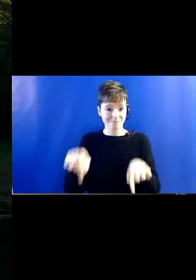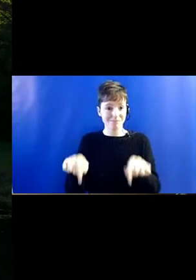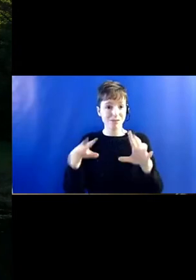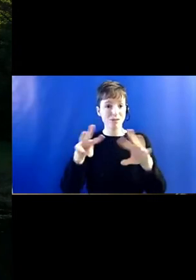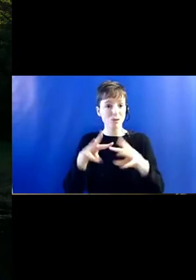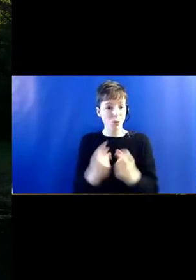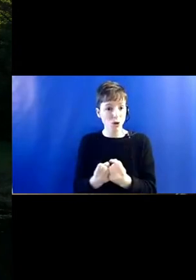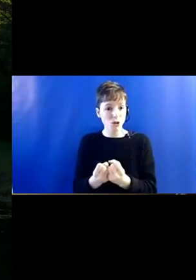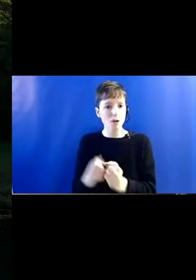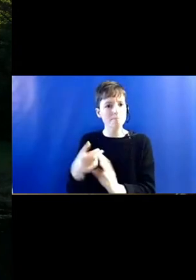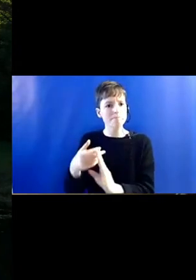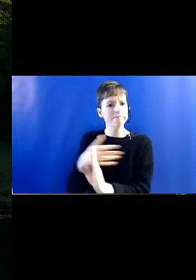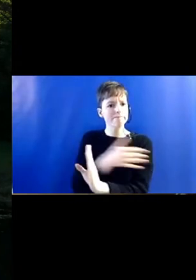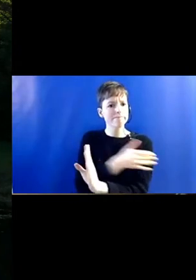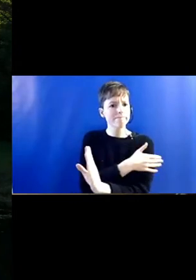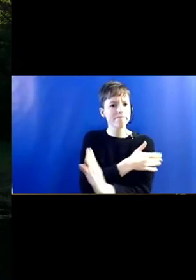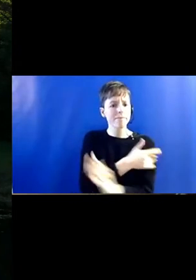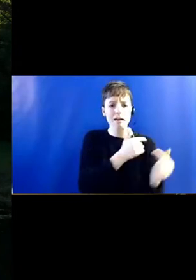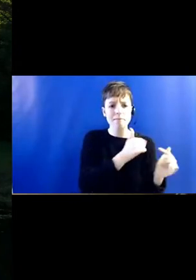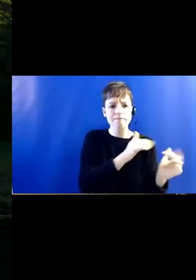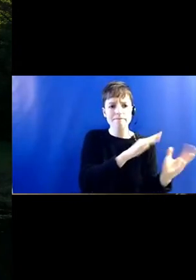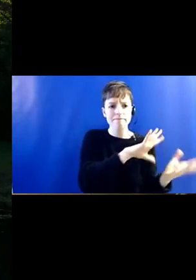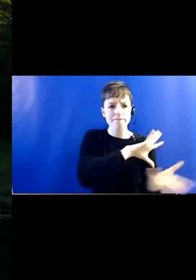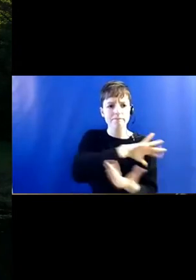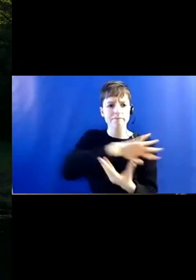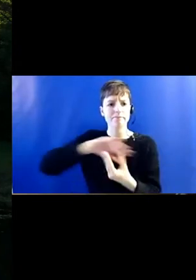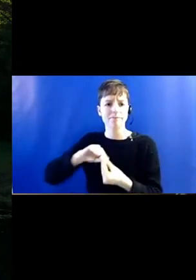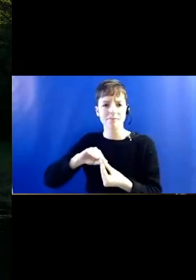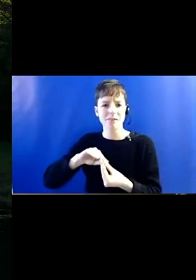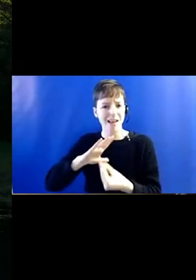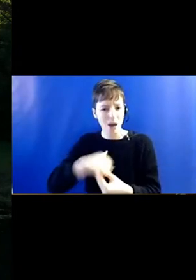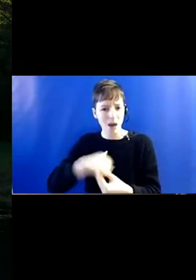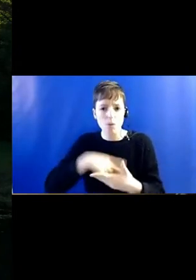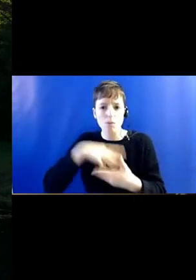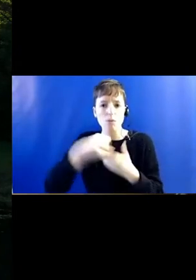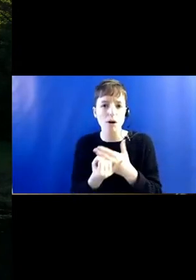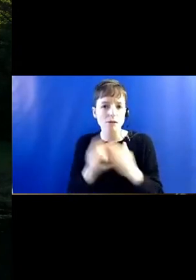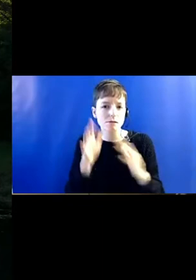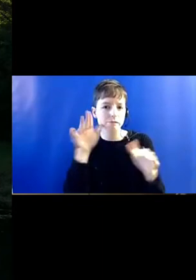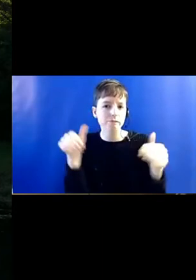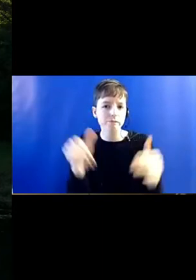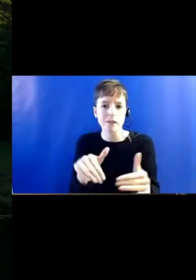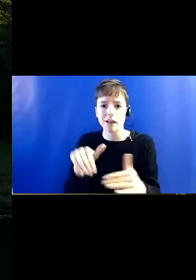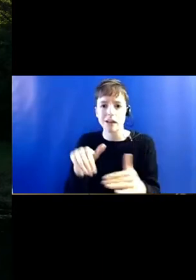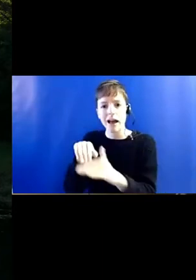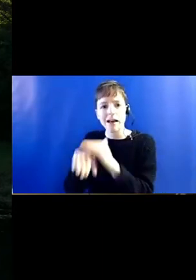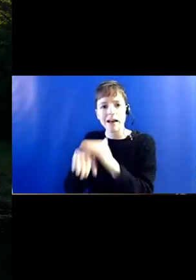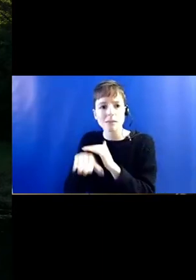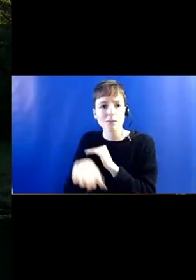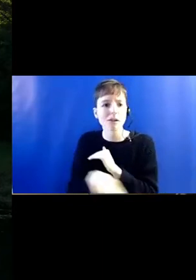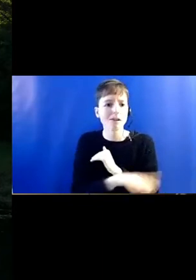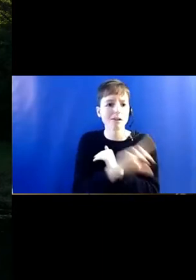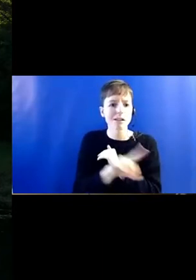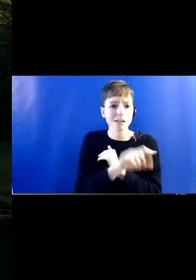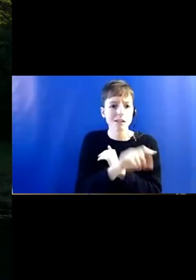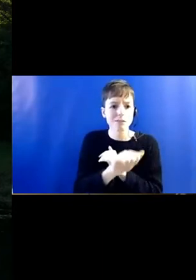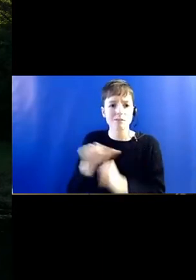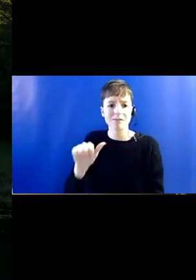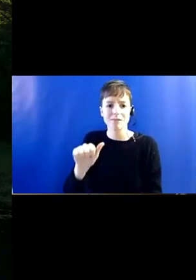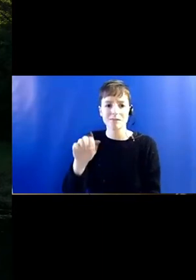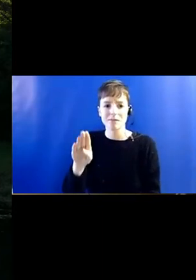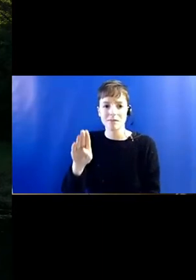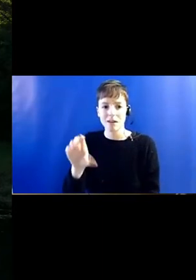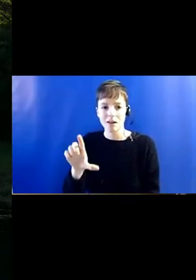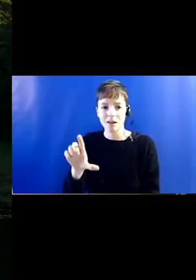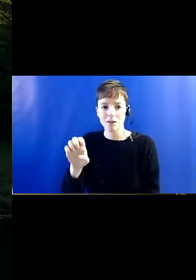project focused on disabilities, ableism, and accessibility for disabled instructors at UBC,